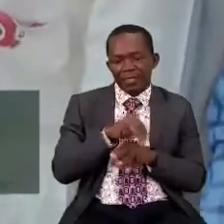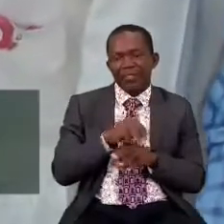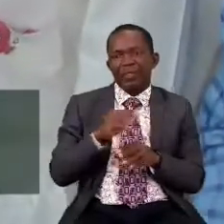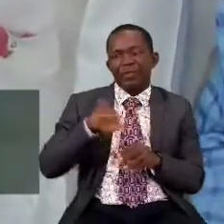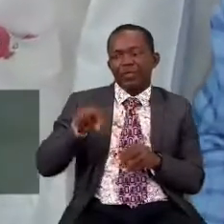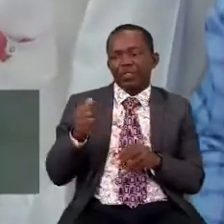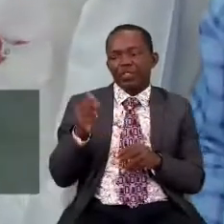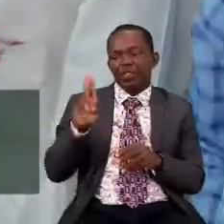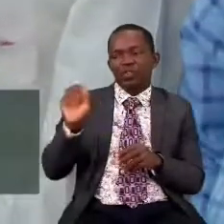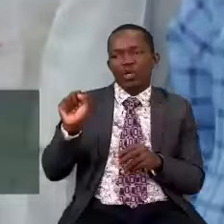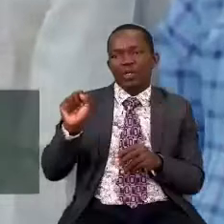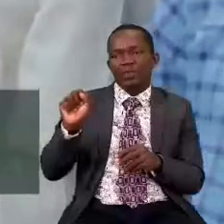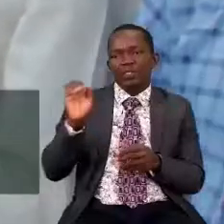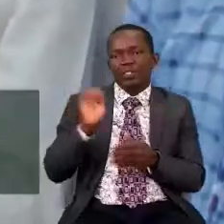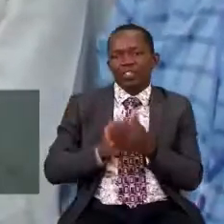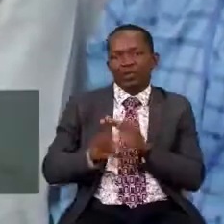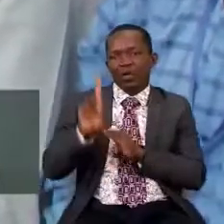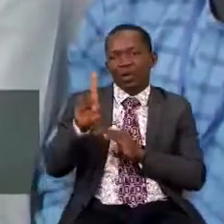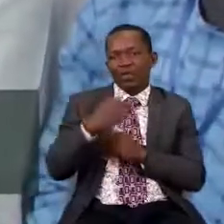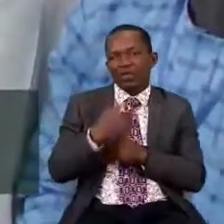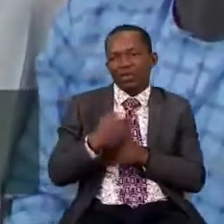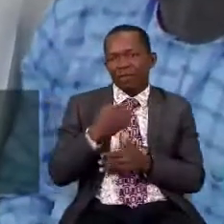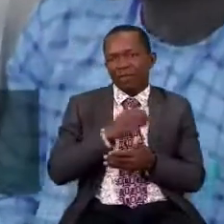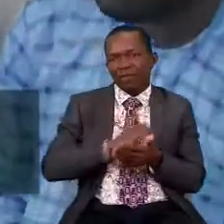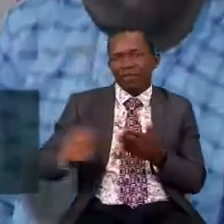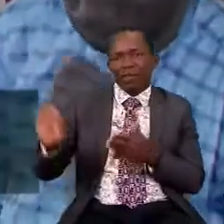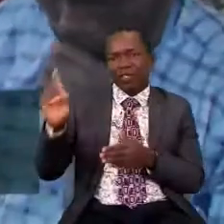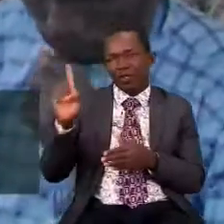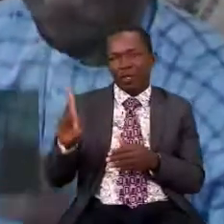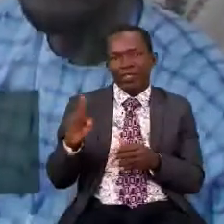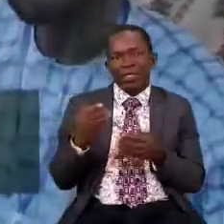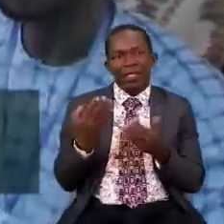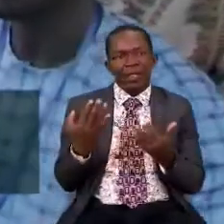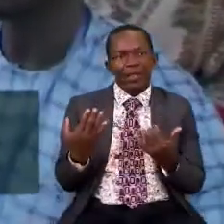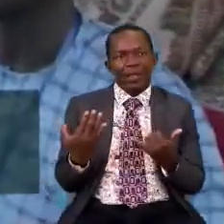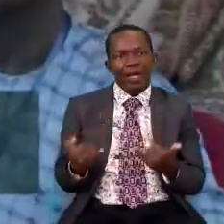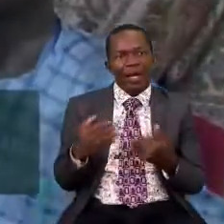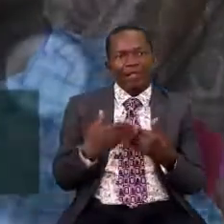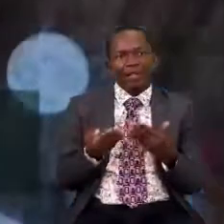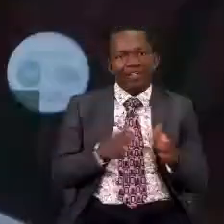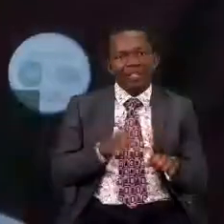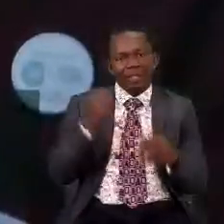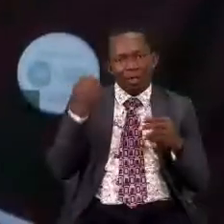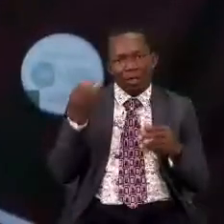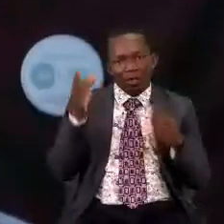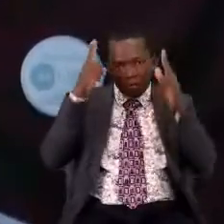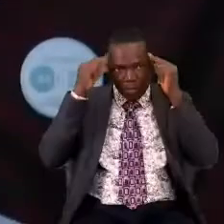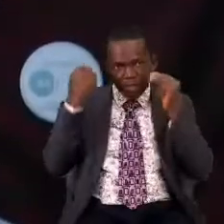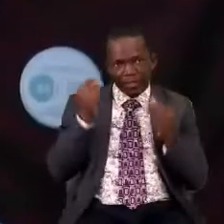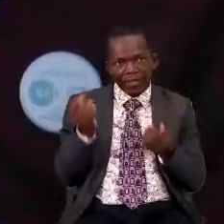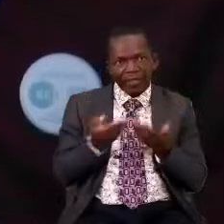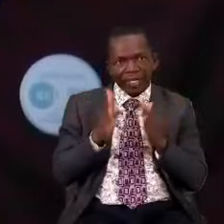the Lord, it came to pass that the Lord spake unto Joshua. The Lord